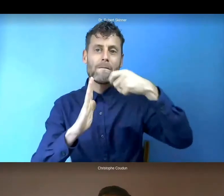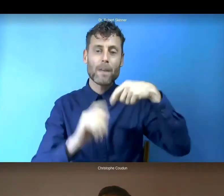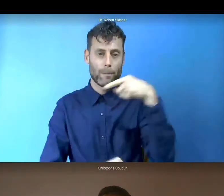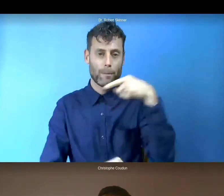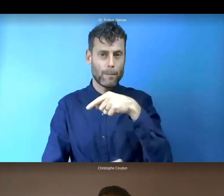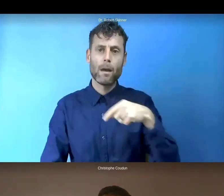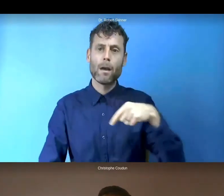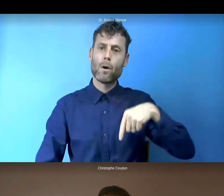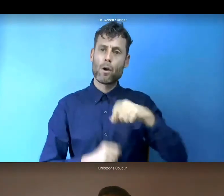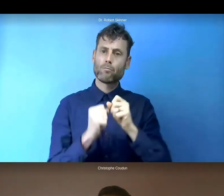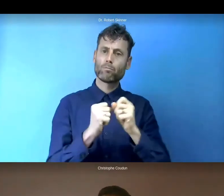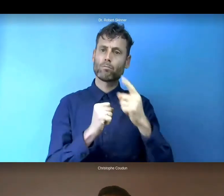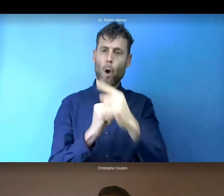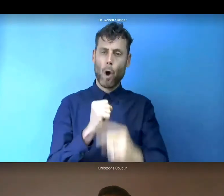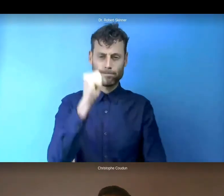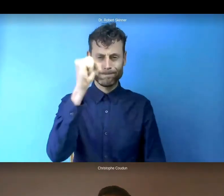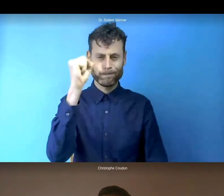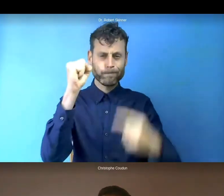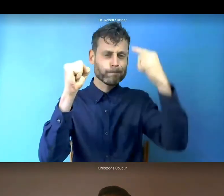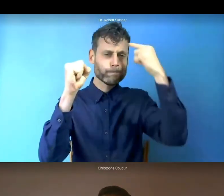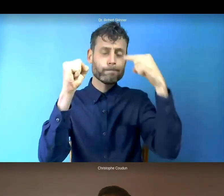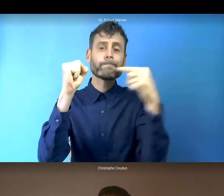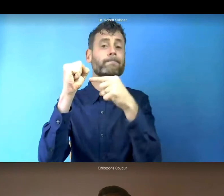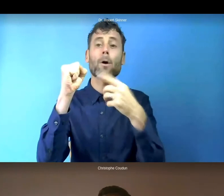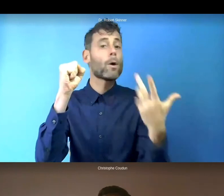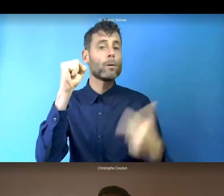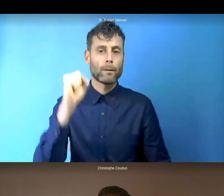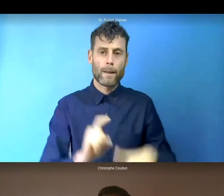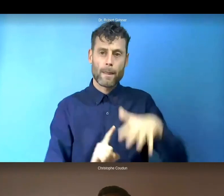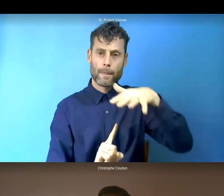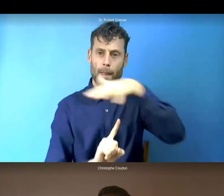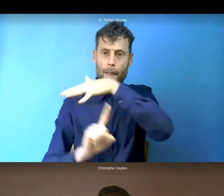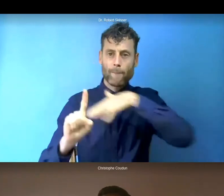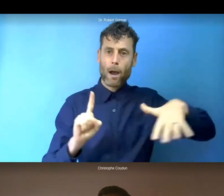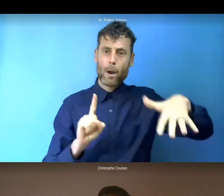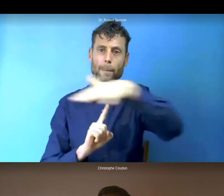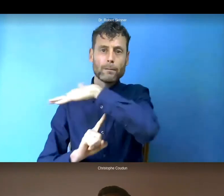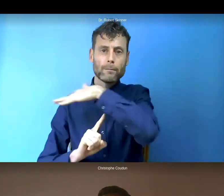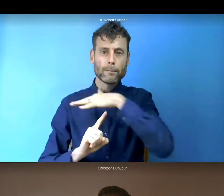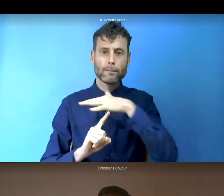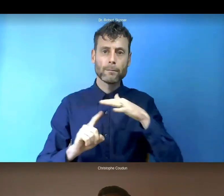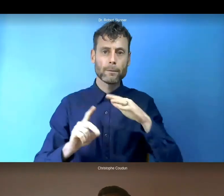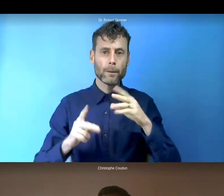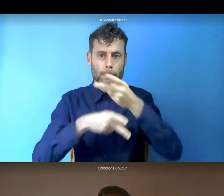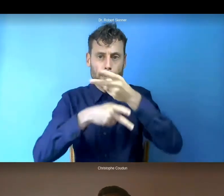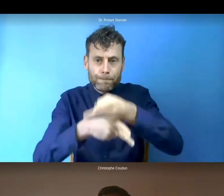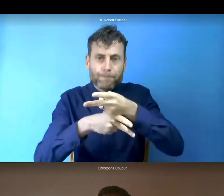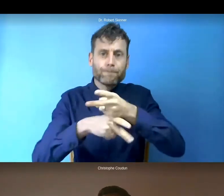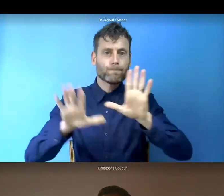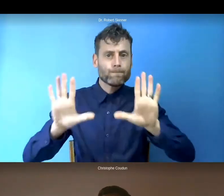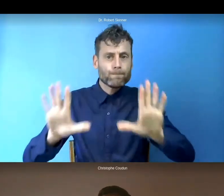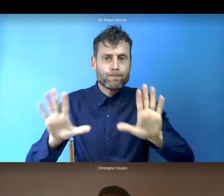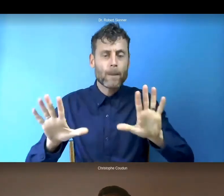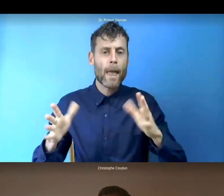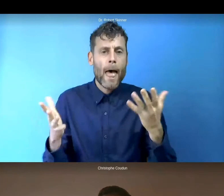ROC project. So the urban regeneration efforts go hand in hand with the attempt somehow to